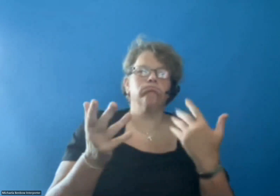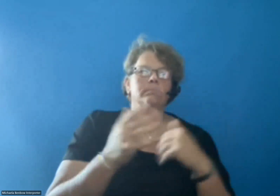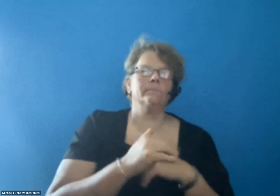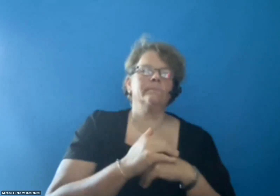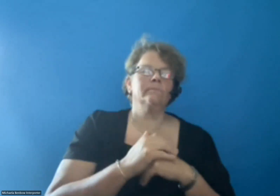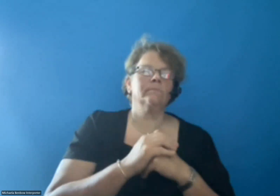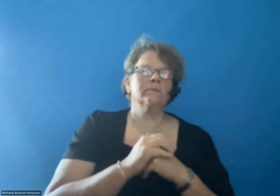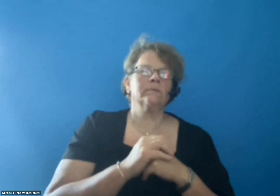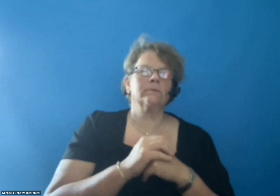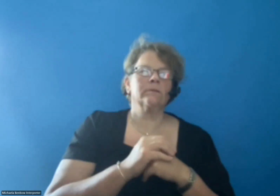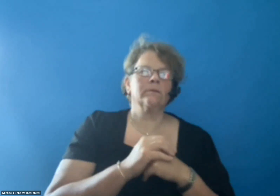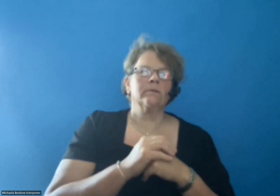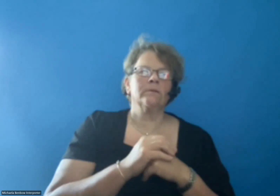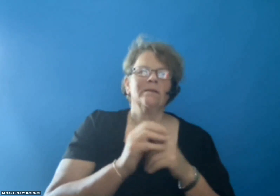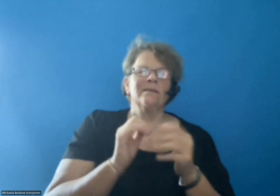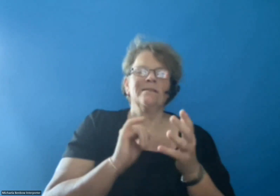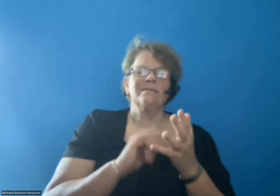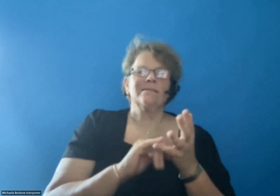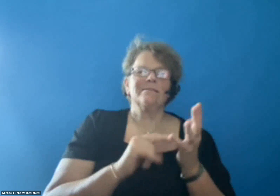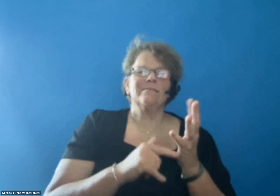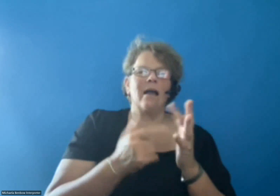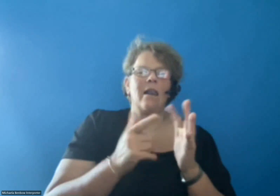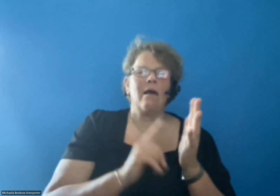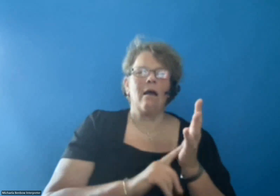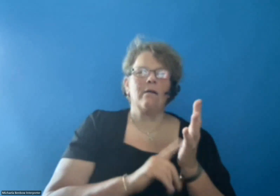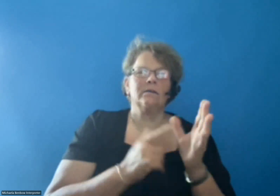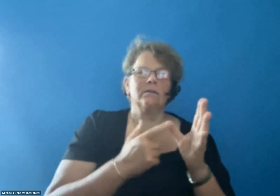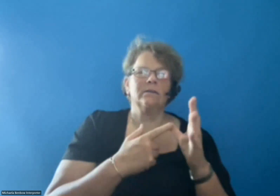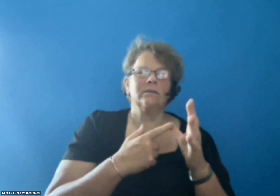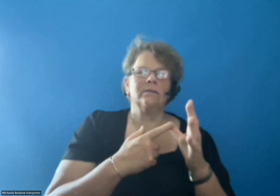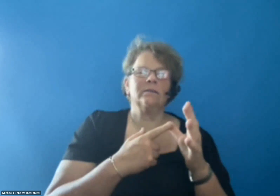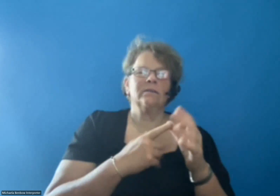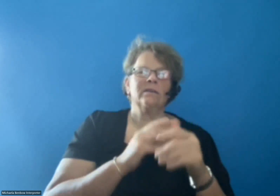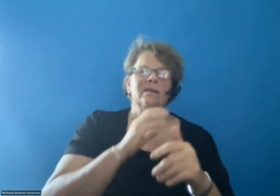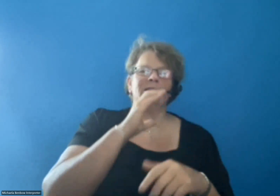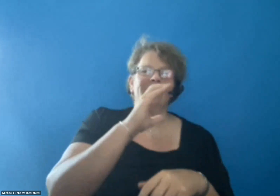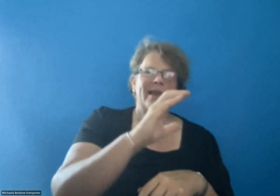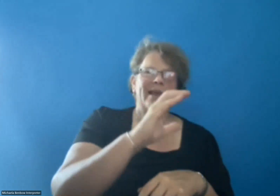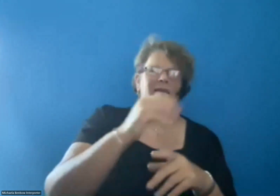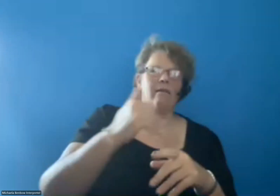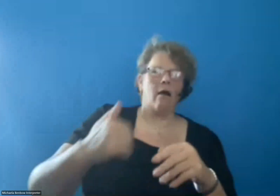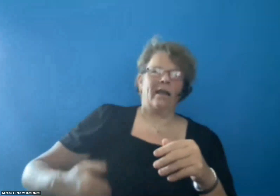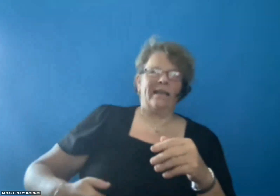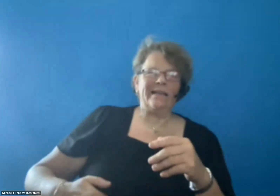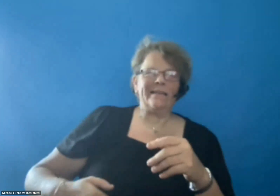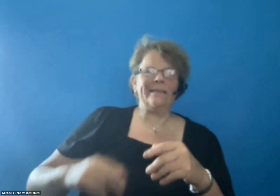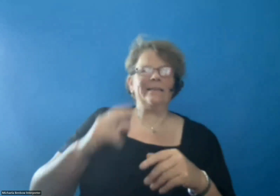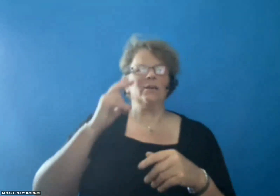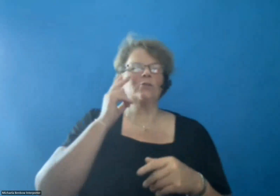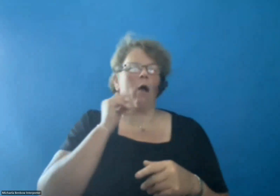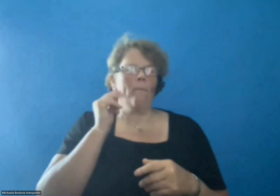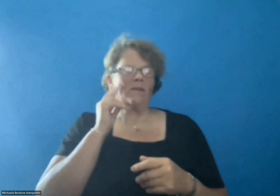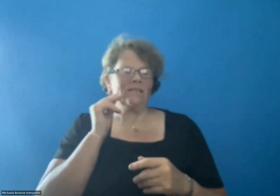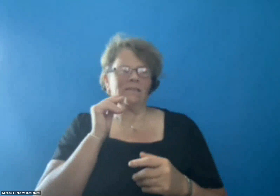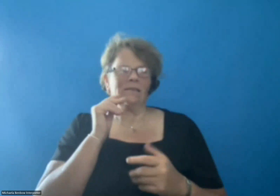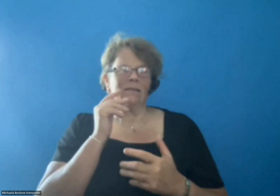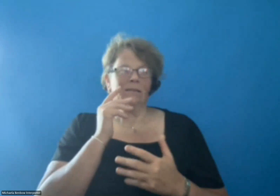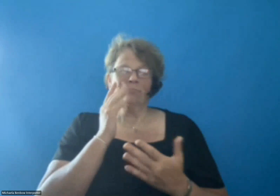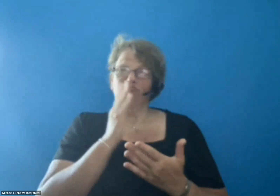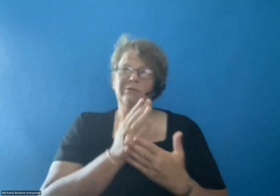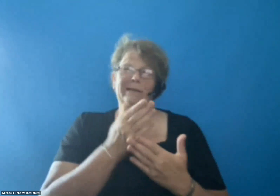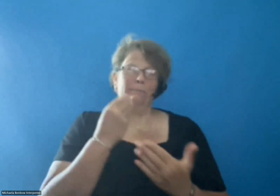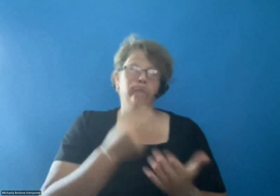So from the top, Stella dropped the question: cancer, kidney disease, diabetes are amongst the most costly to any health